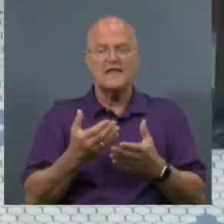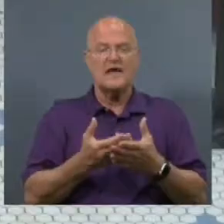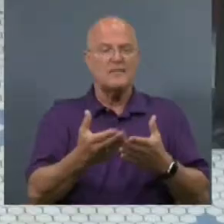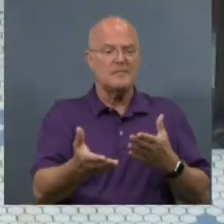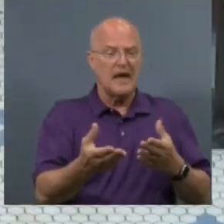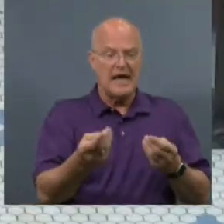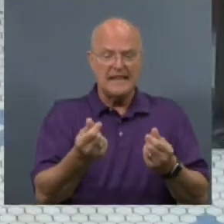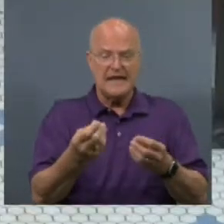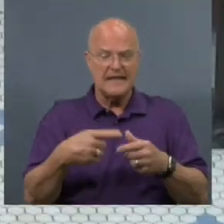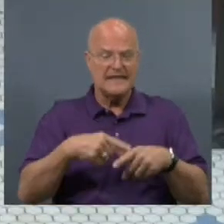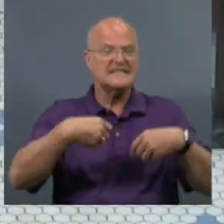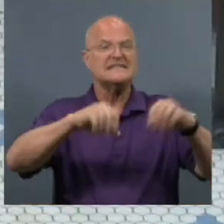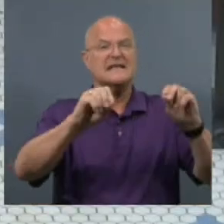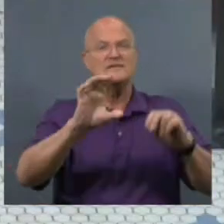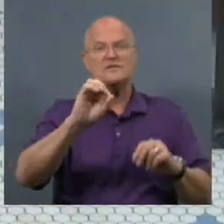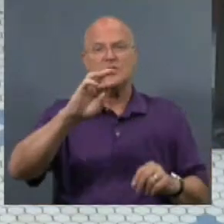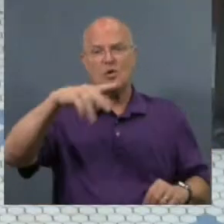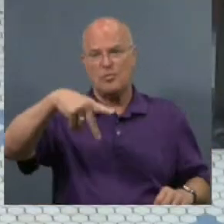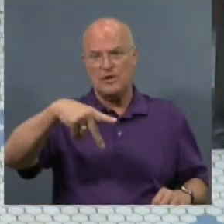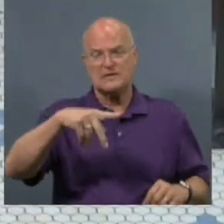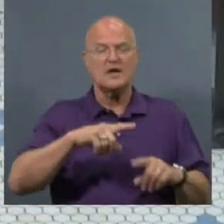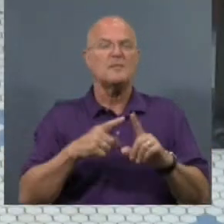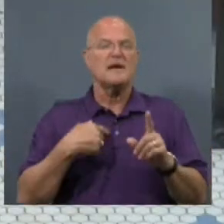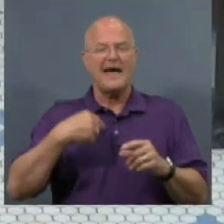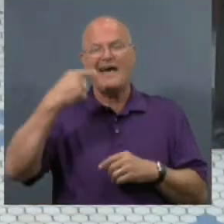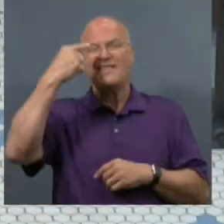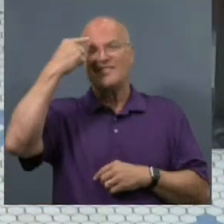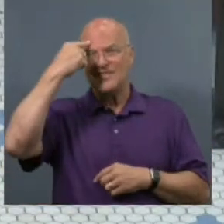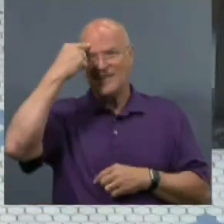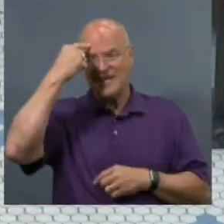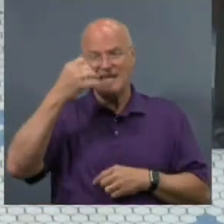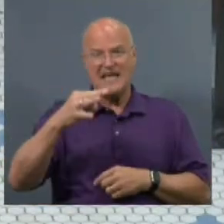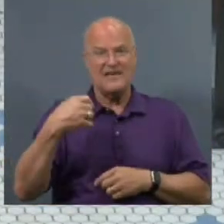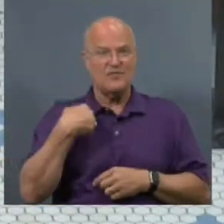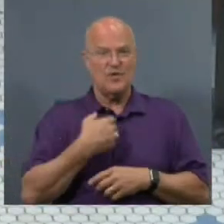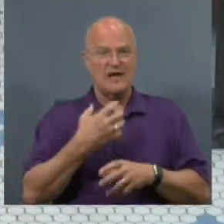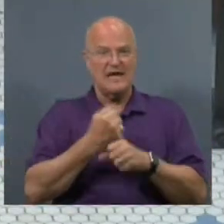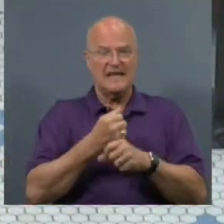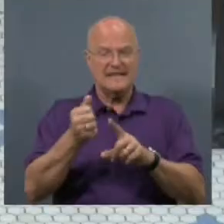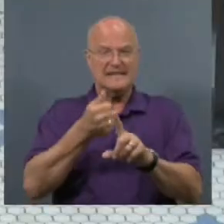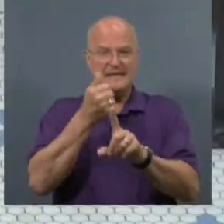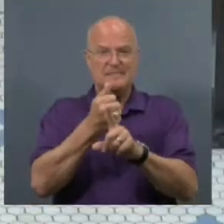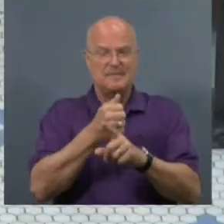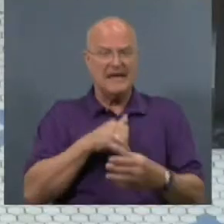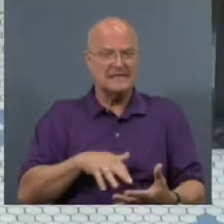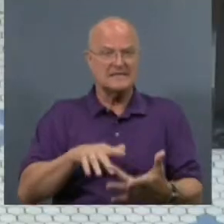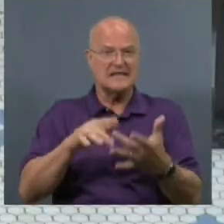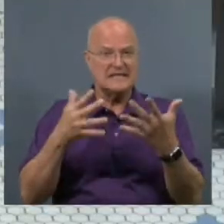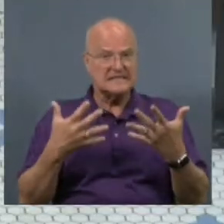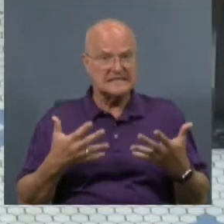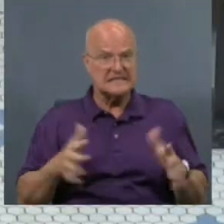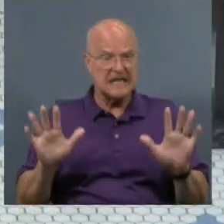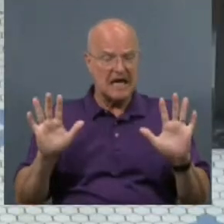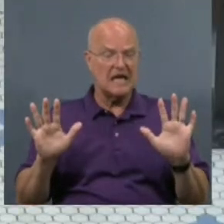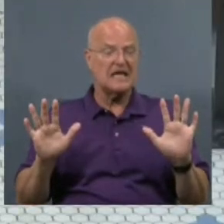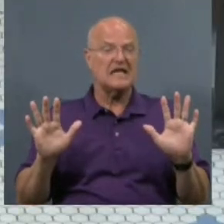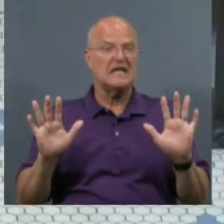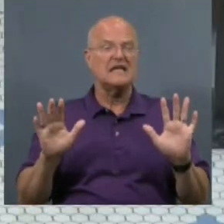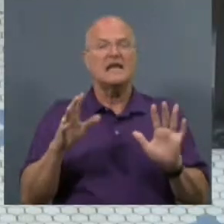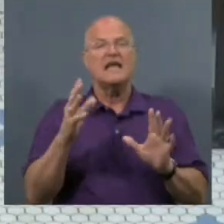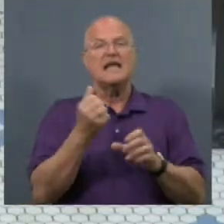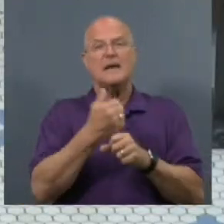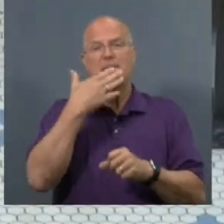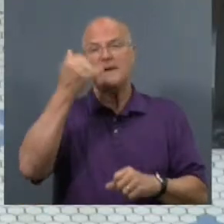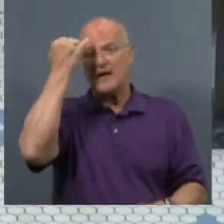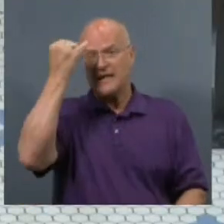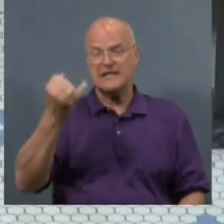it to corporations. But I just think if we could get those impact studies done and just get a